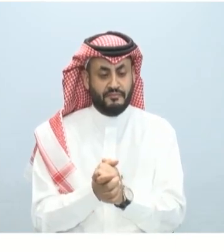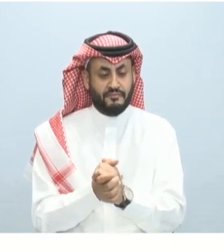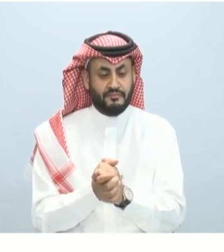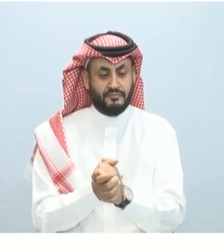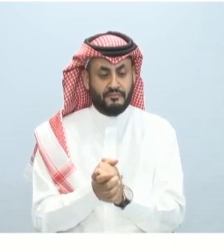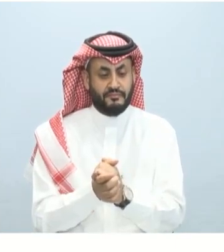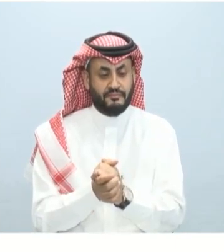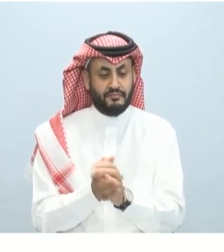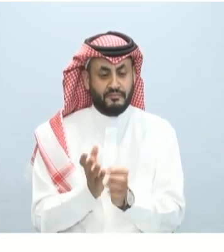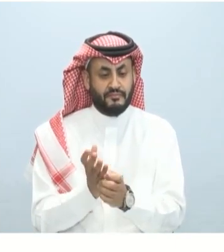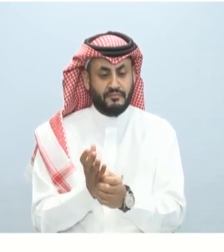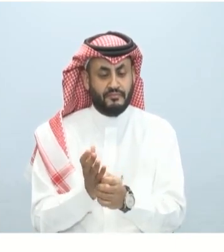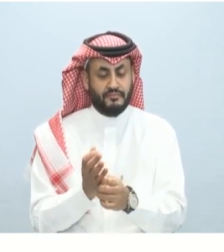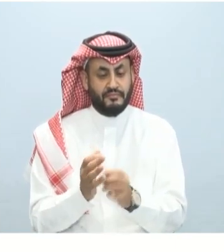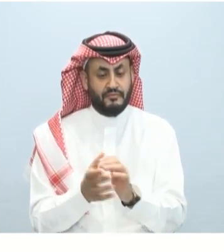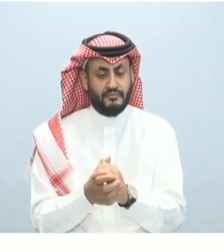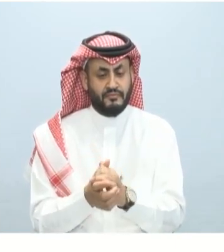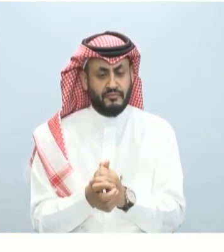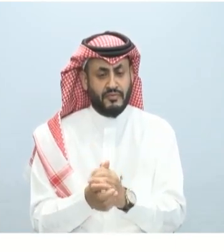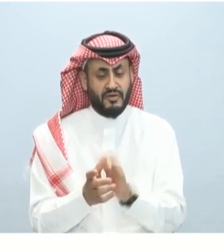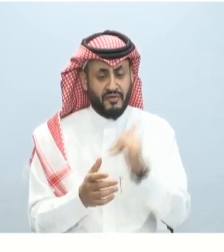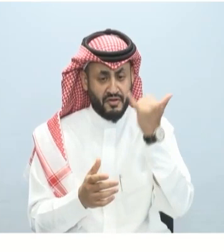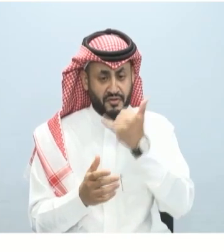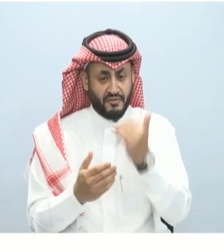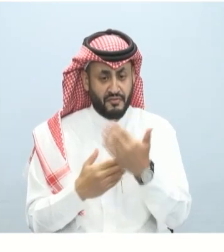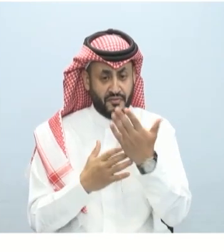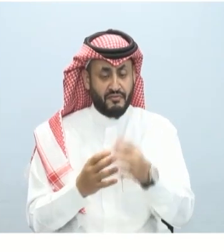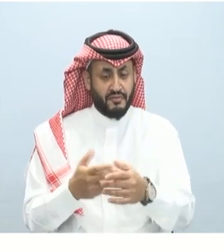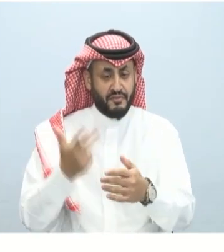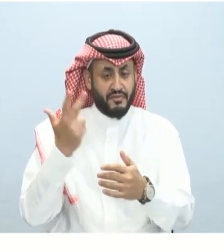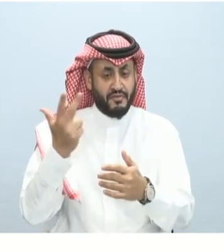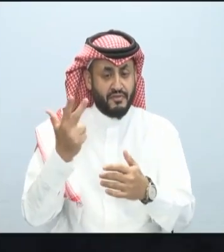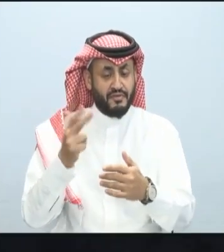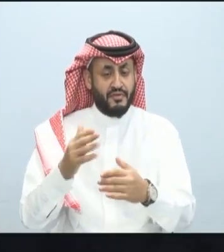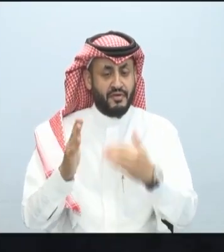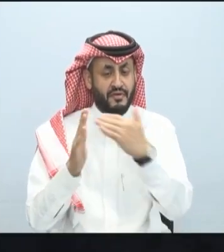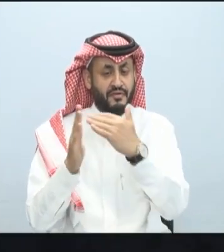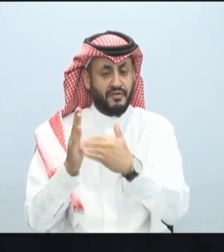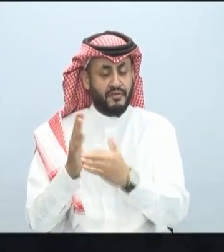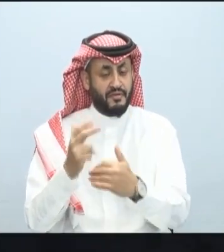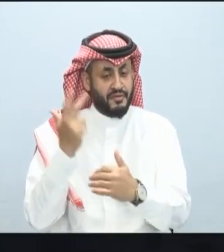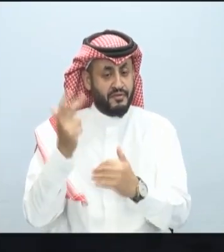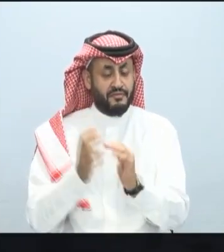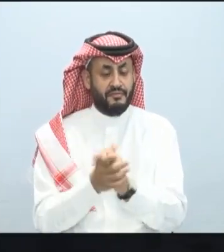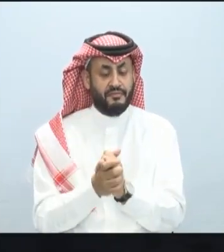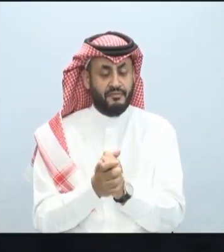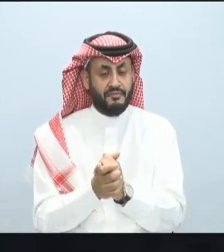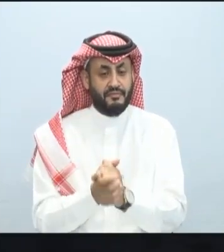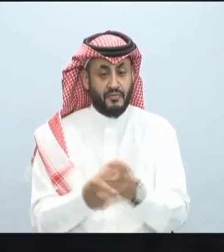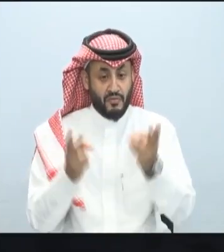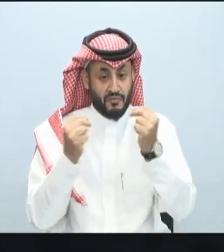If necessary, you can present the information in three main sections. So focus on the sections of the